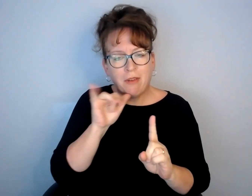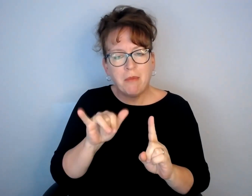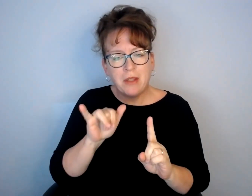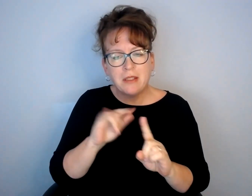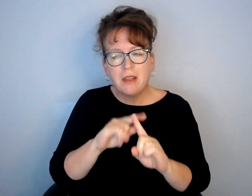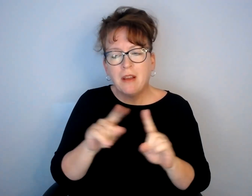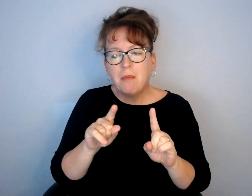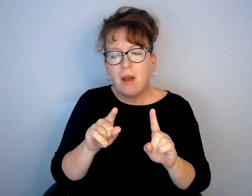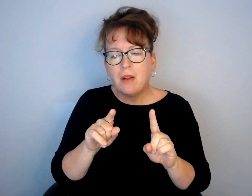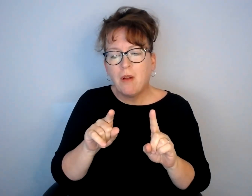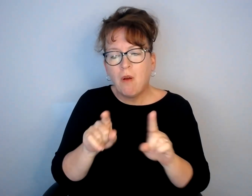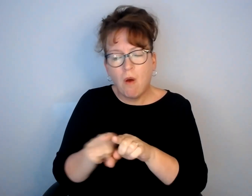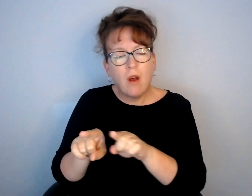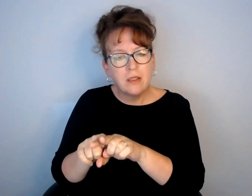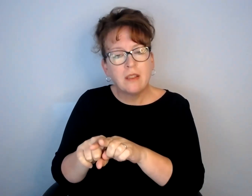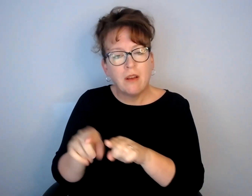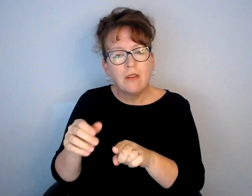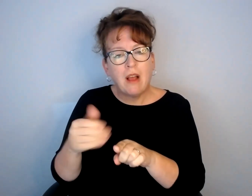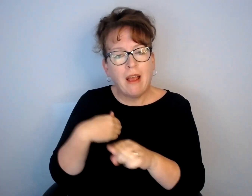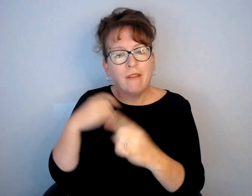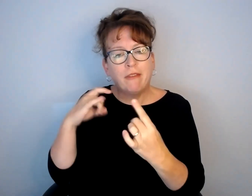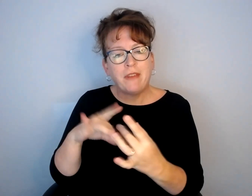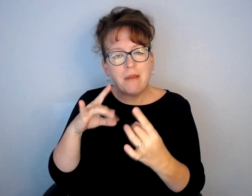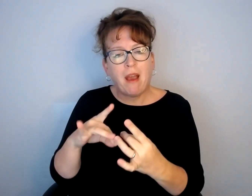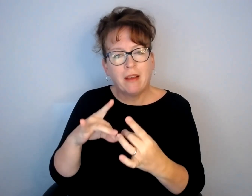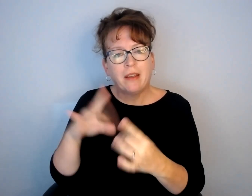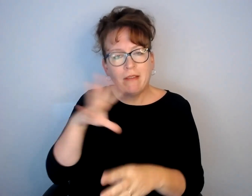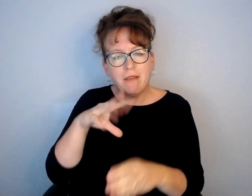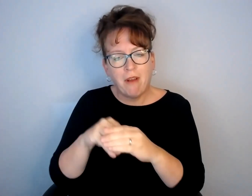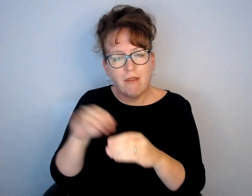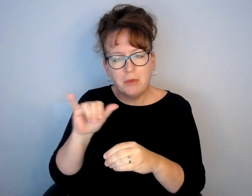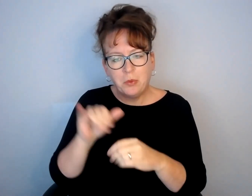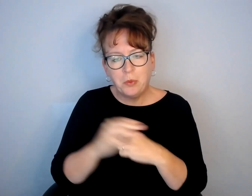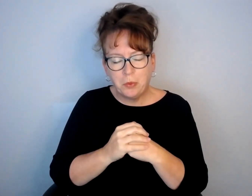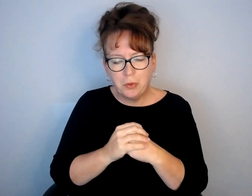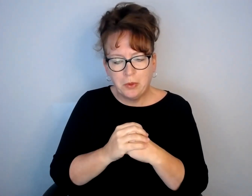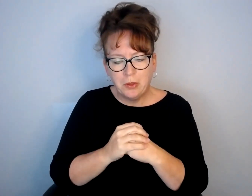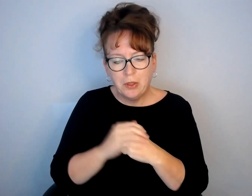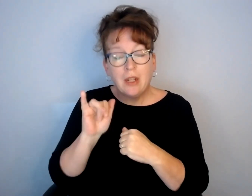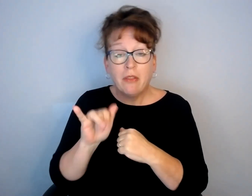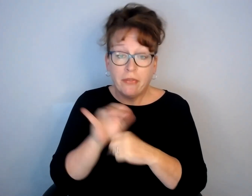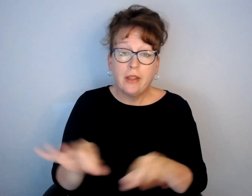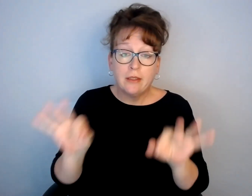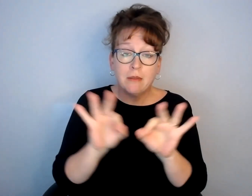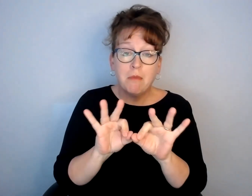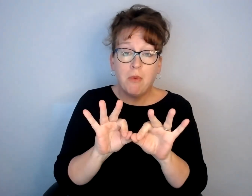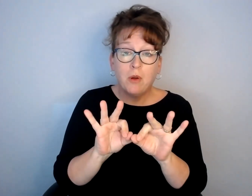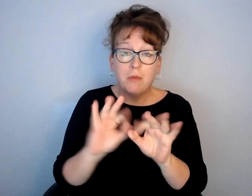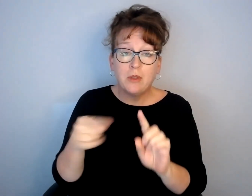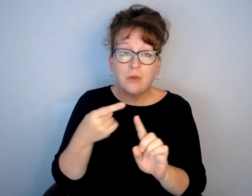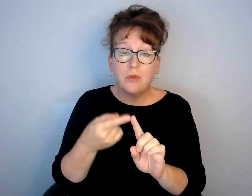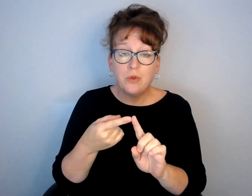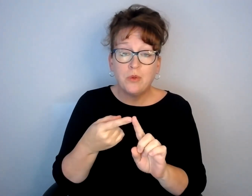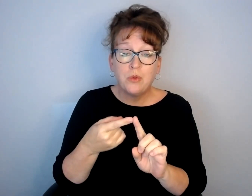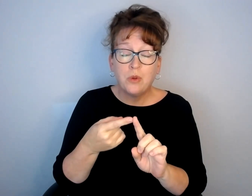participate in processes, but have a say in what is cited. That's key to environmental